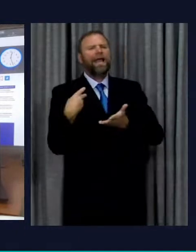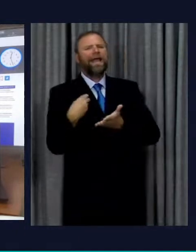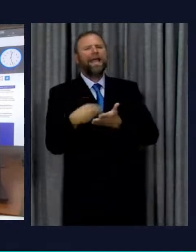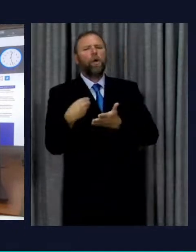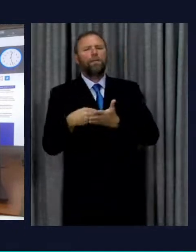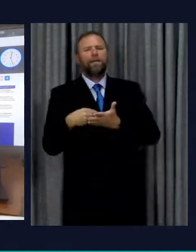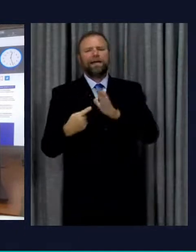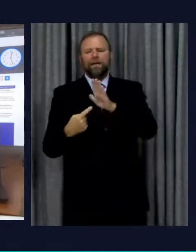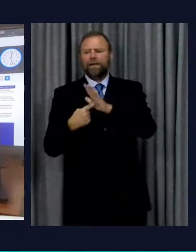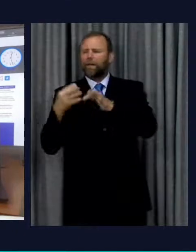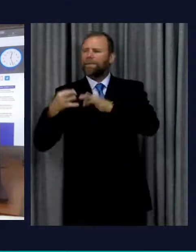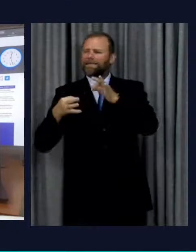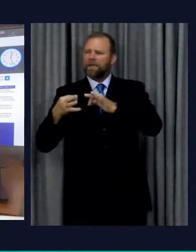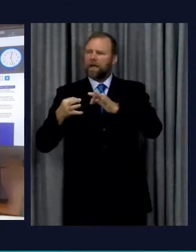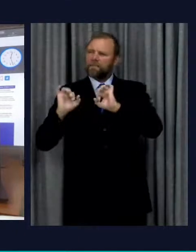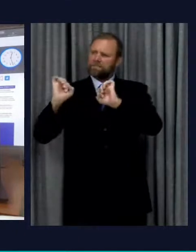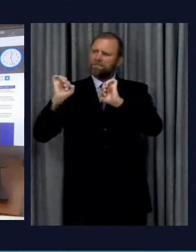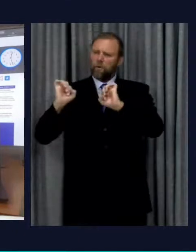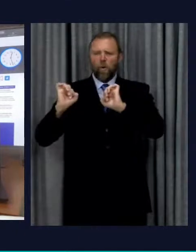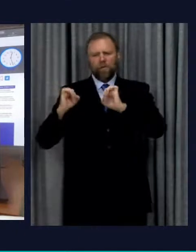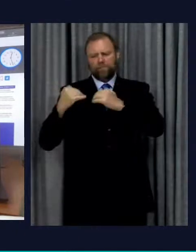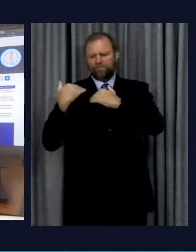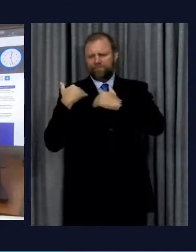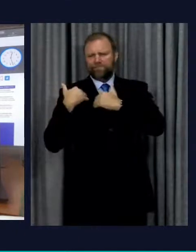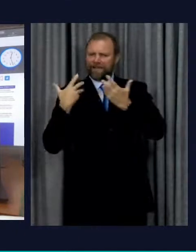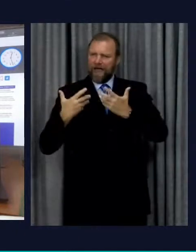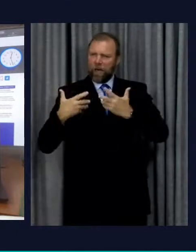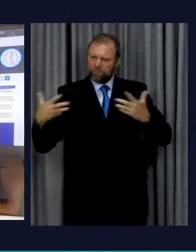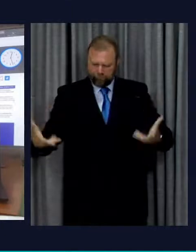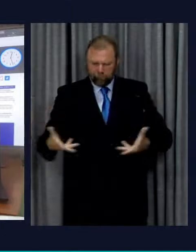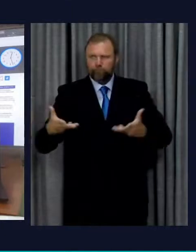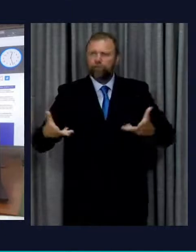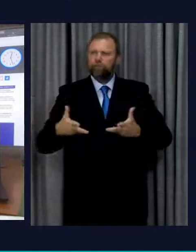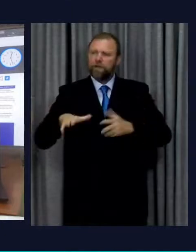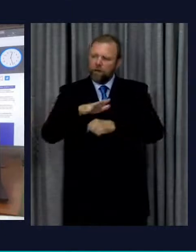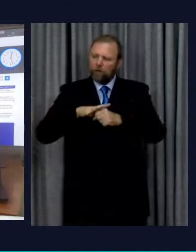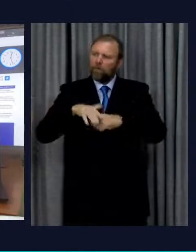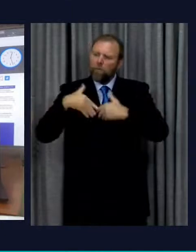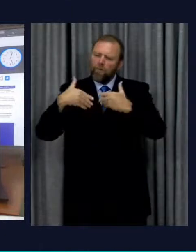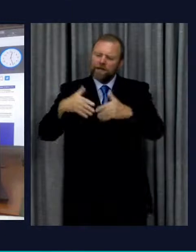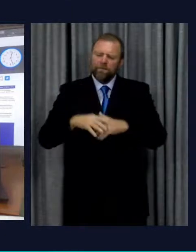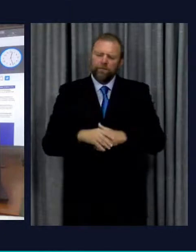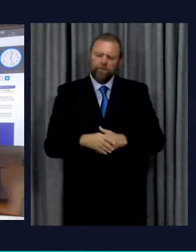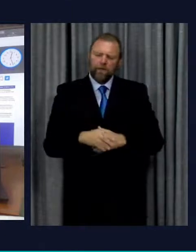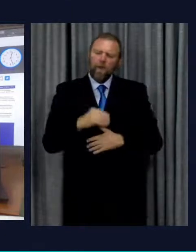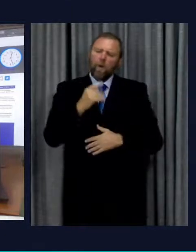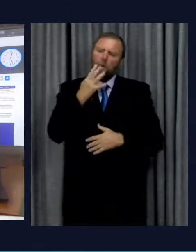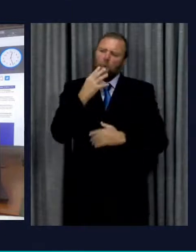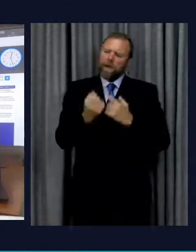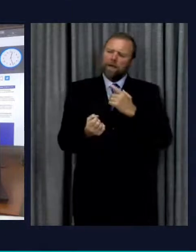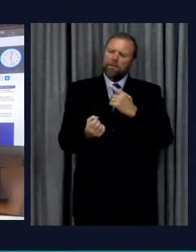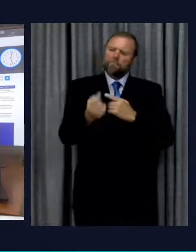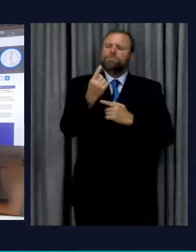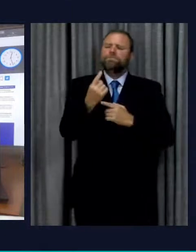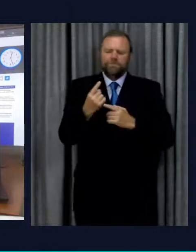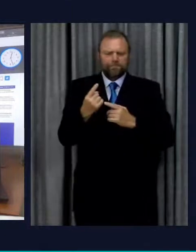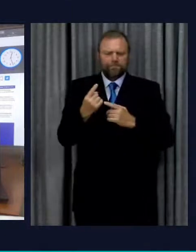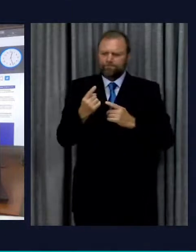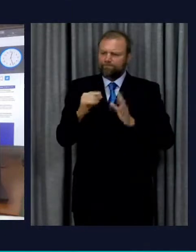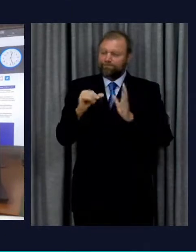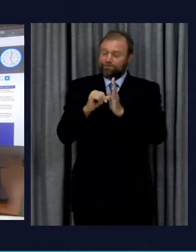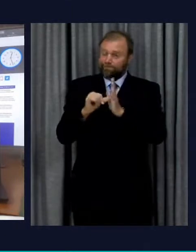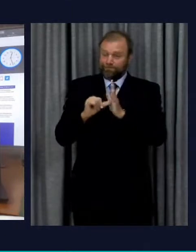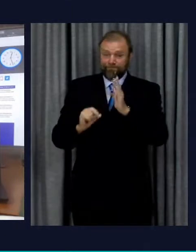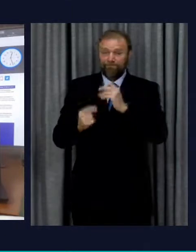doubt changed to getting the country moving again. When crunch points come, as inevitably they must do, would you allow